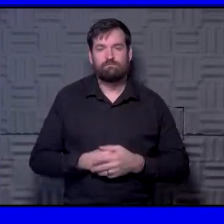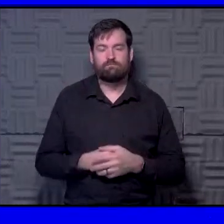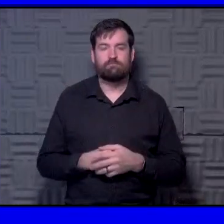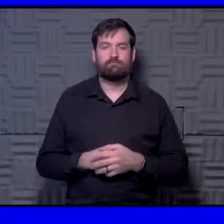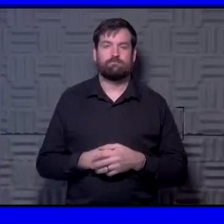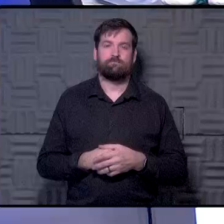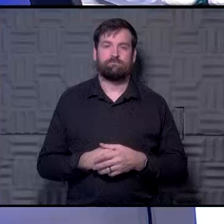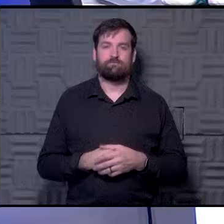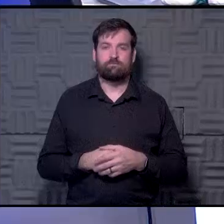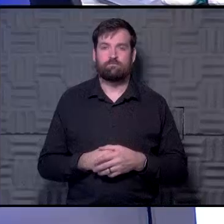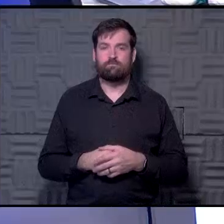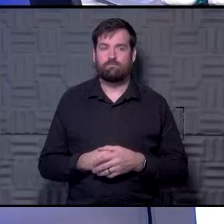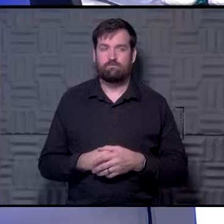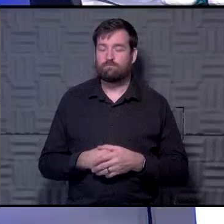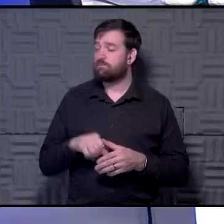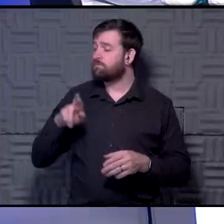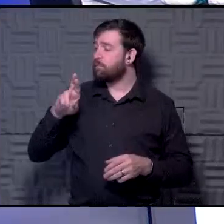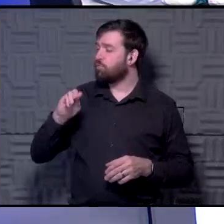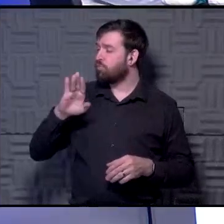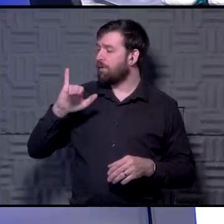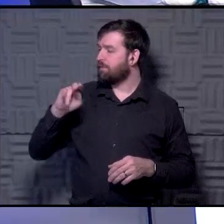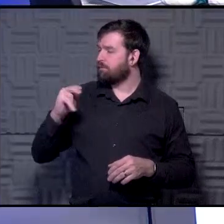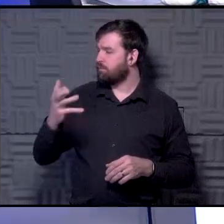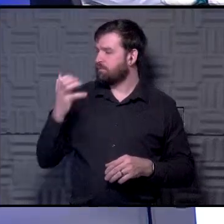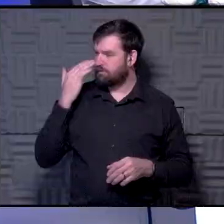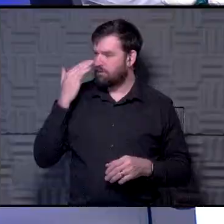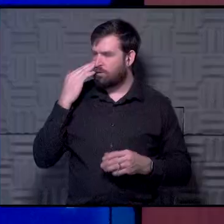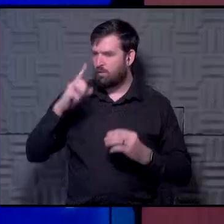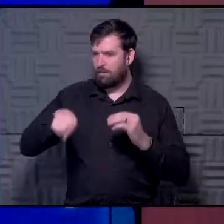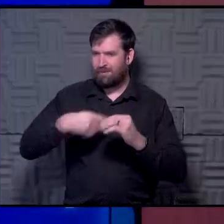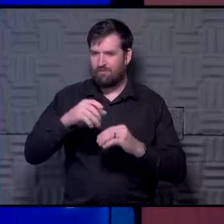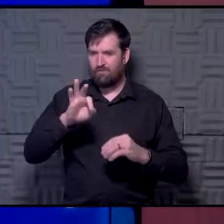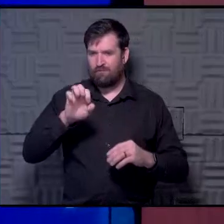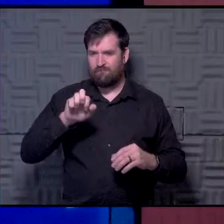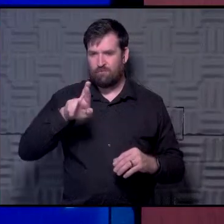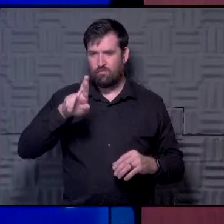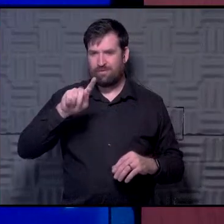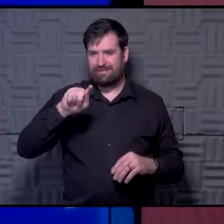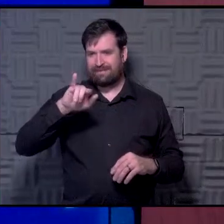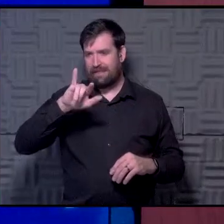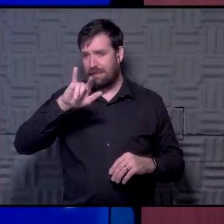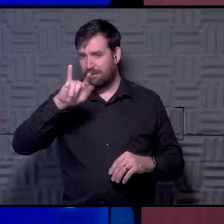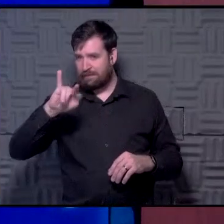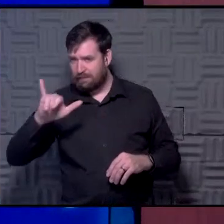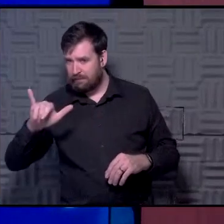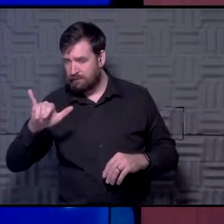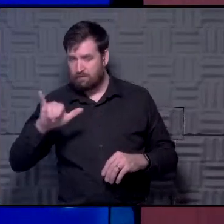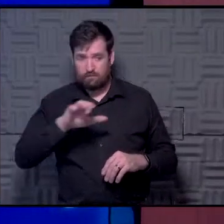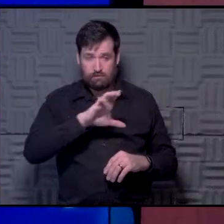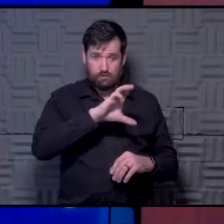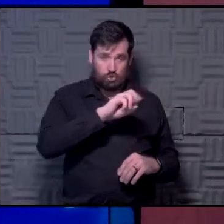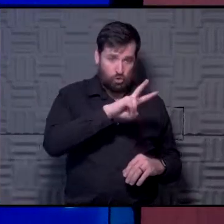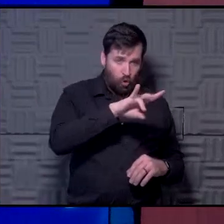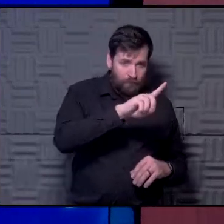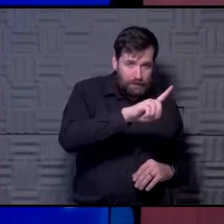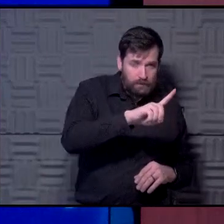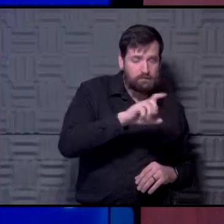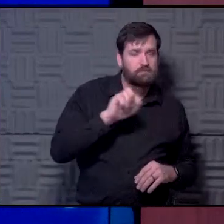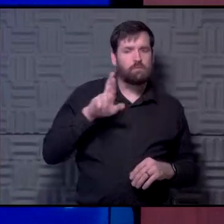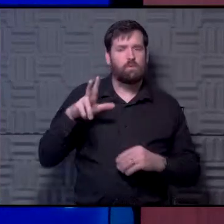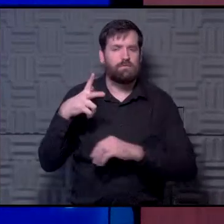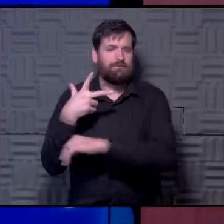of protection there. Robin wants to know about fertility. She doesn't specify if she's talking about COVID or